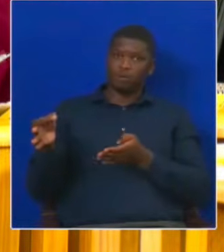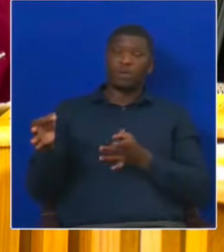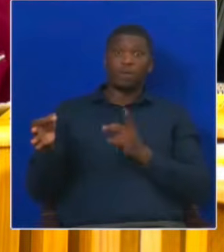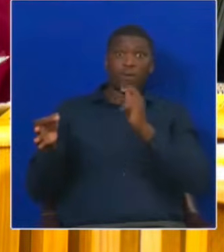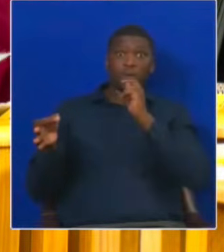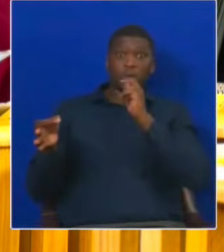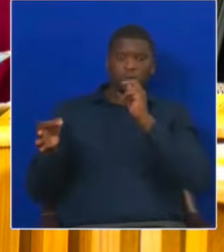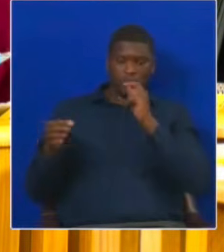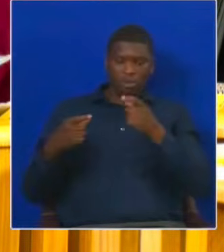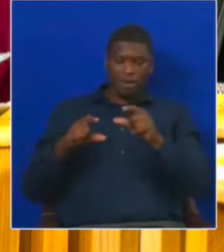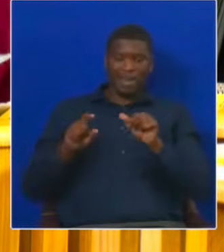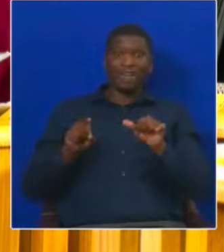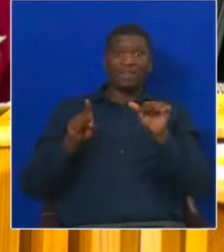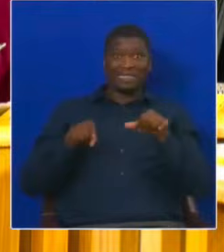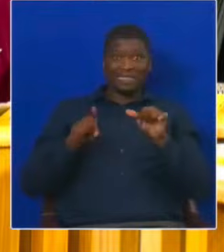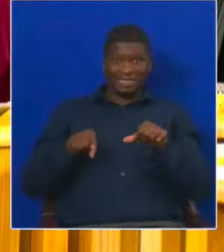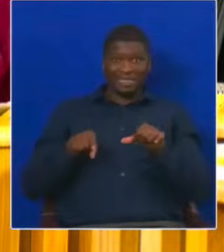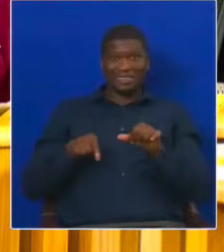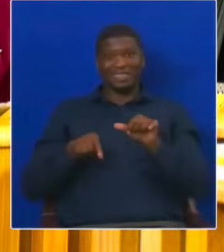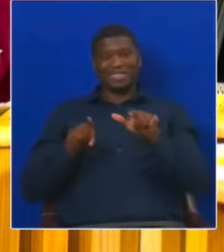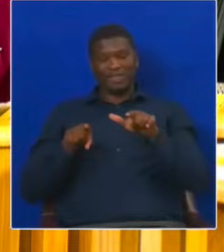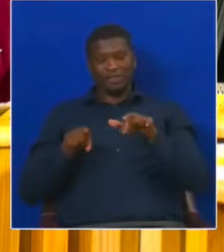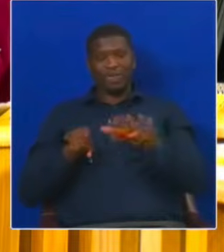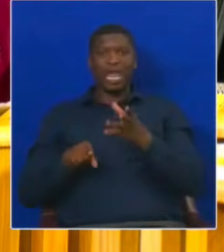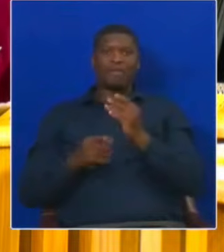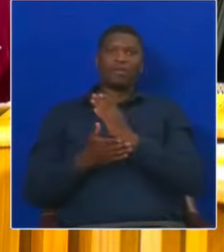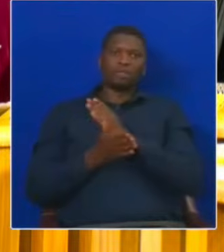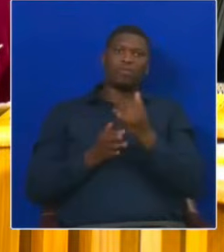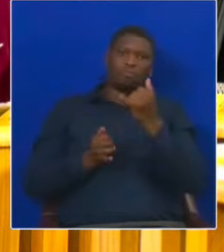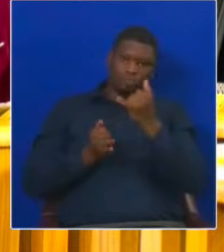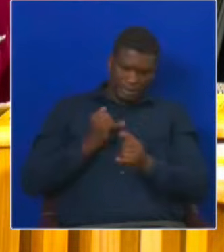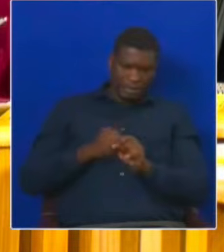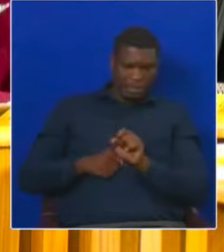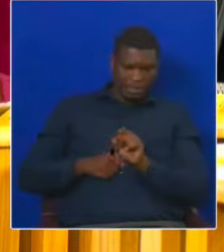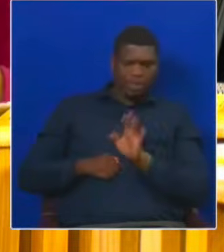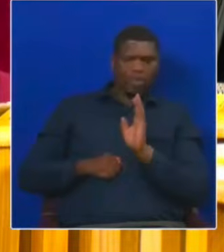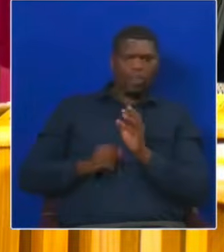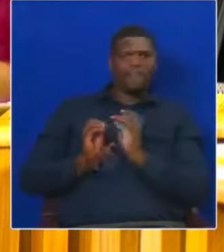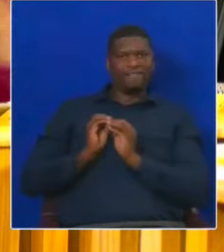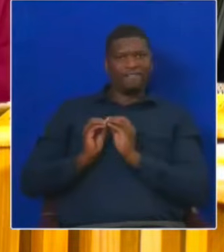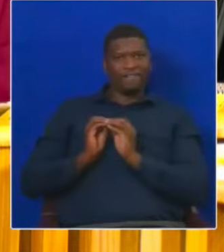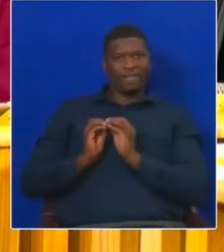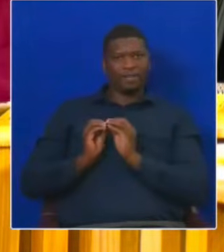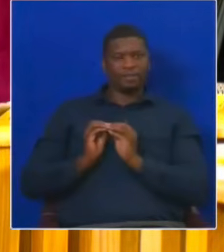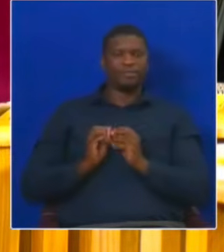and 8 that have been identified and will be corrected. Yes. Thank you. Thank you.